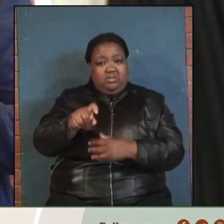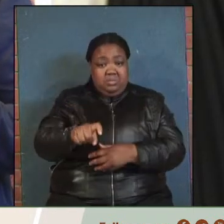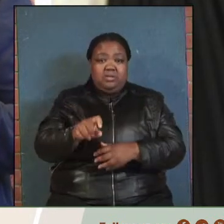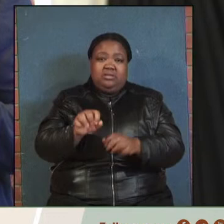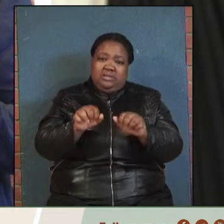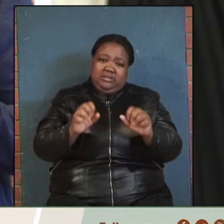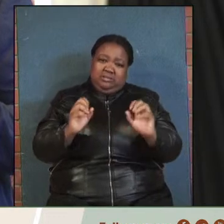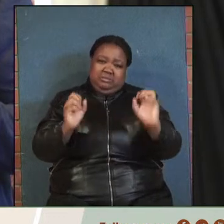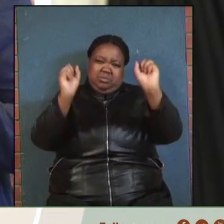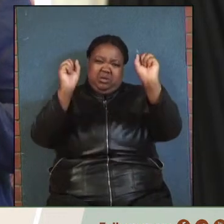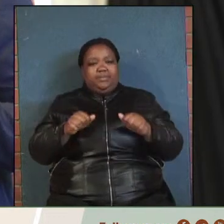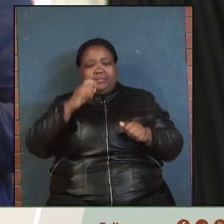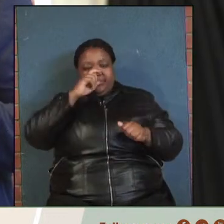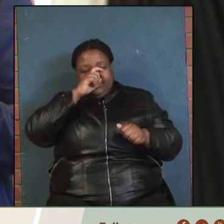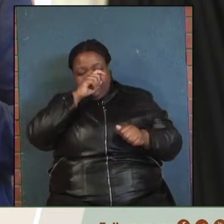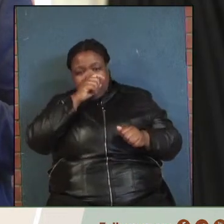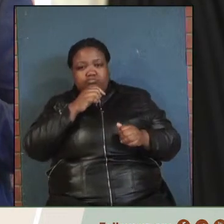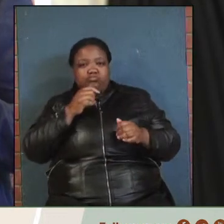and I will